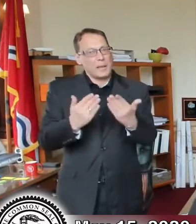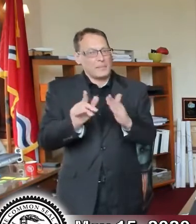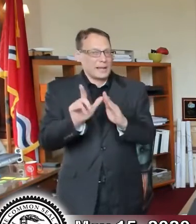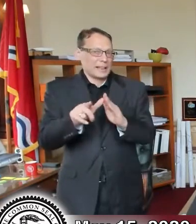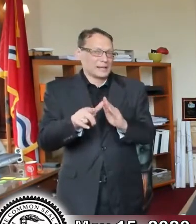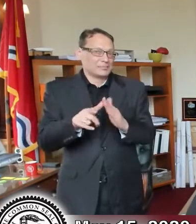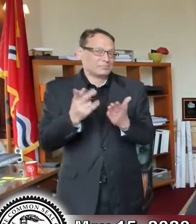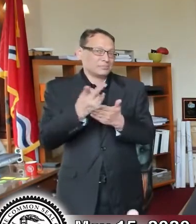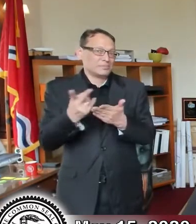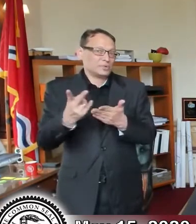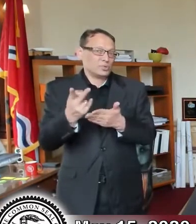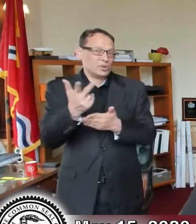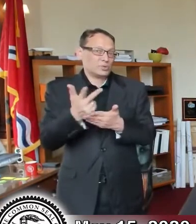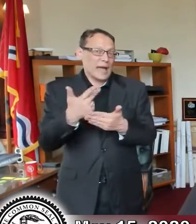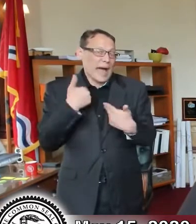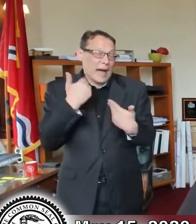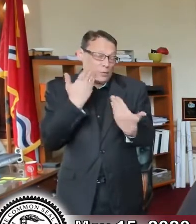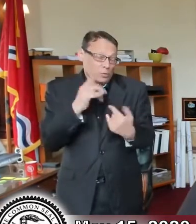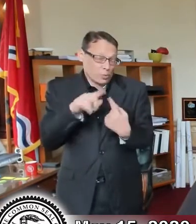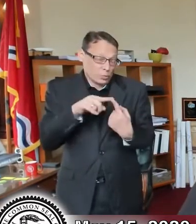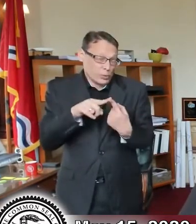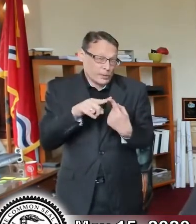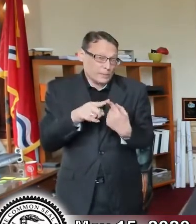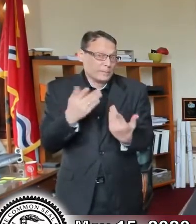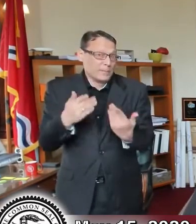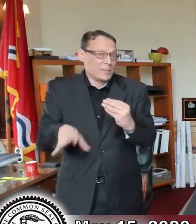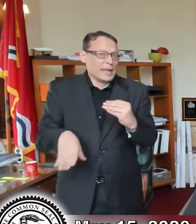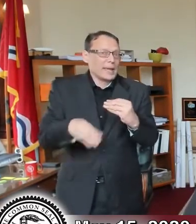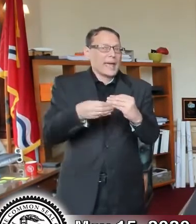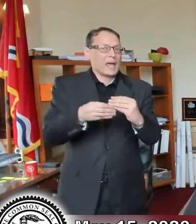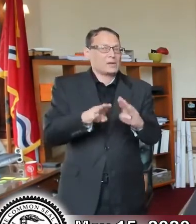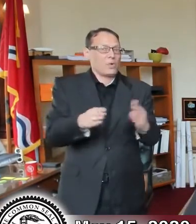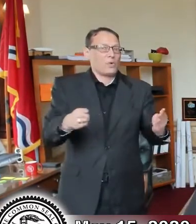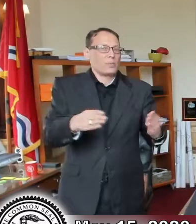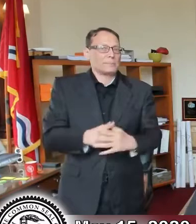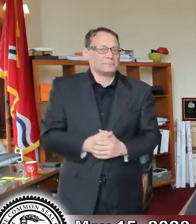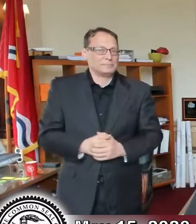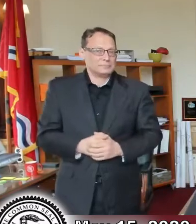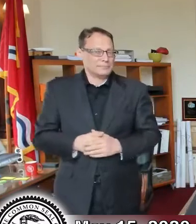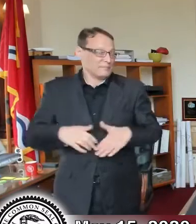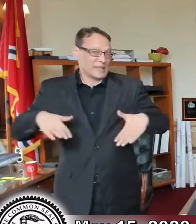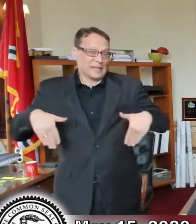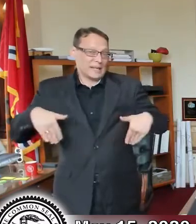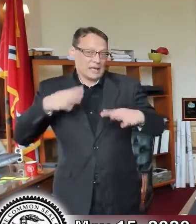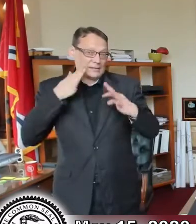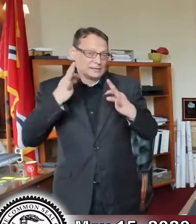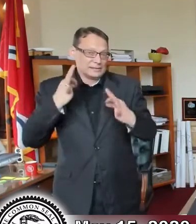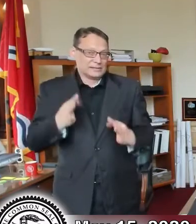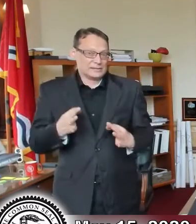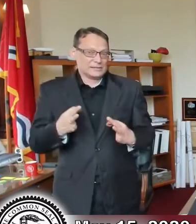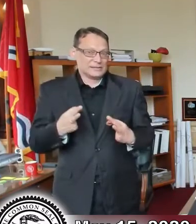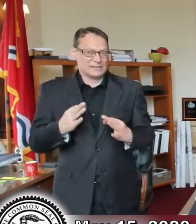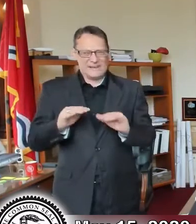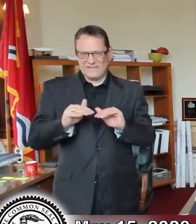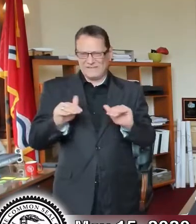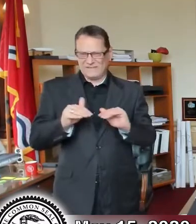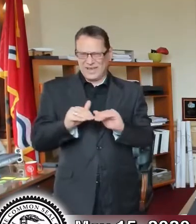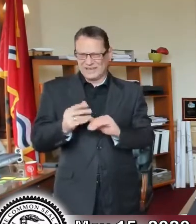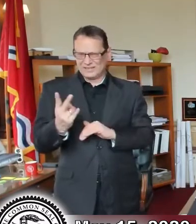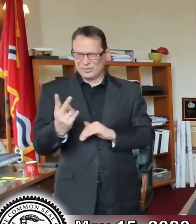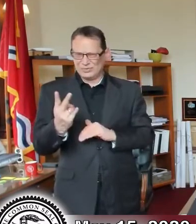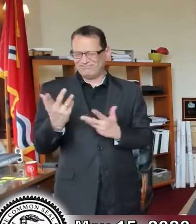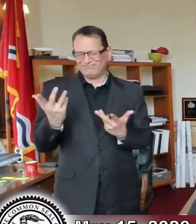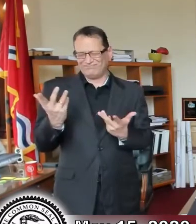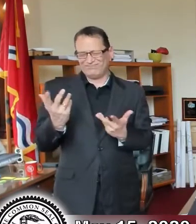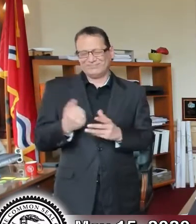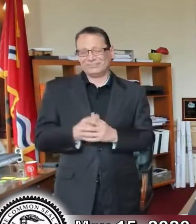in, I don't know, 2 weeks, 3 weeks, 4 weeks. That has not been determined yet. So I wouldn't necessarily call it a phase 2,